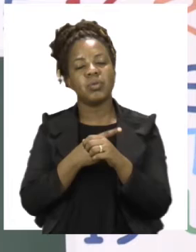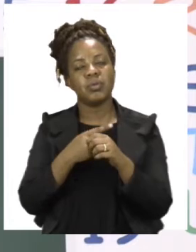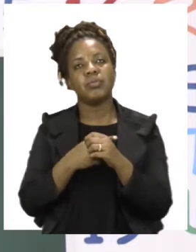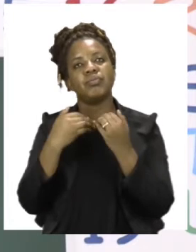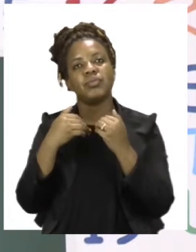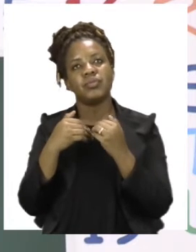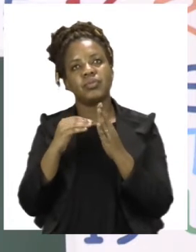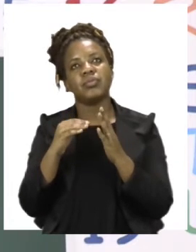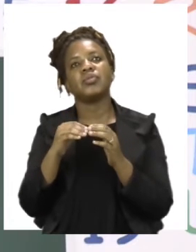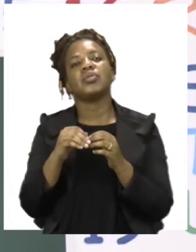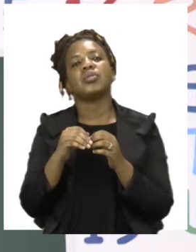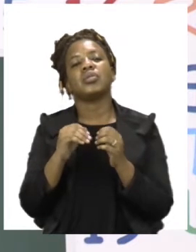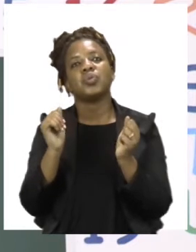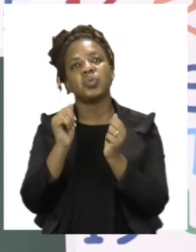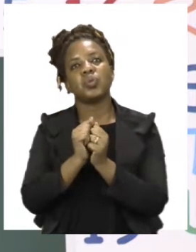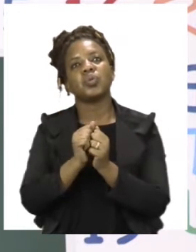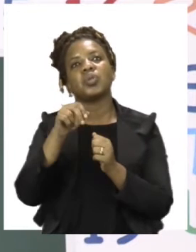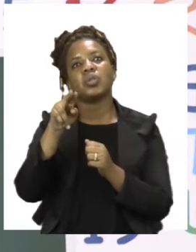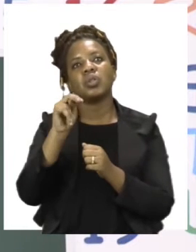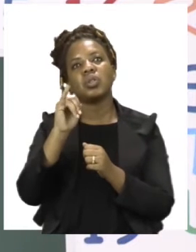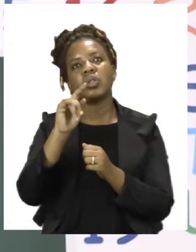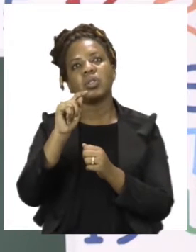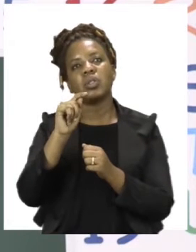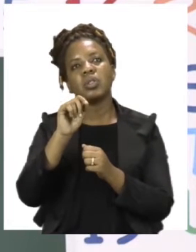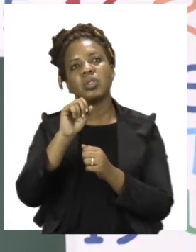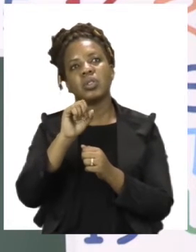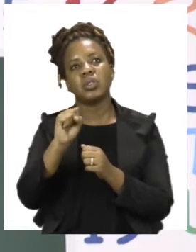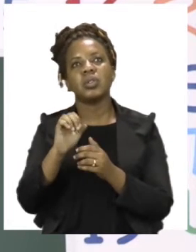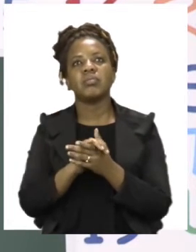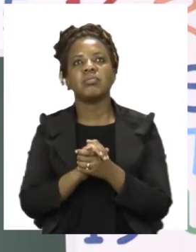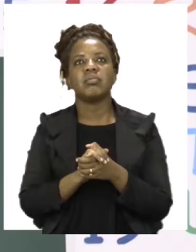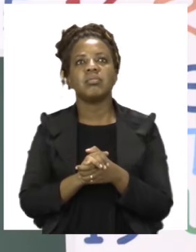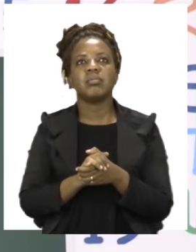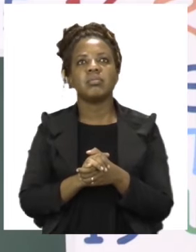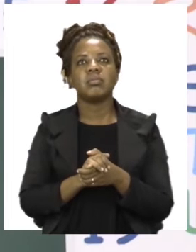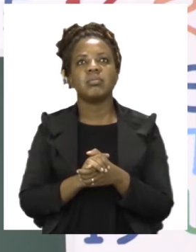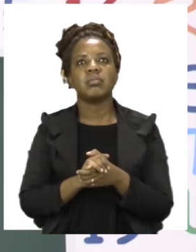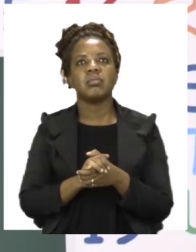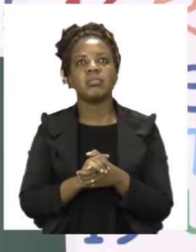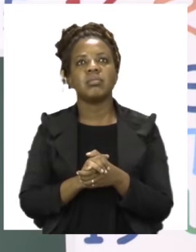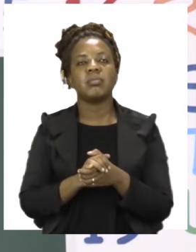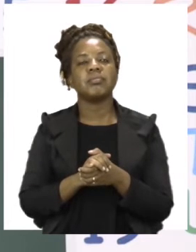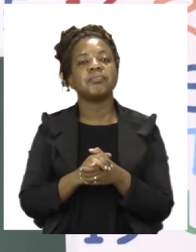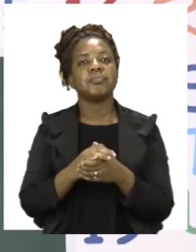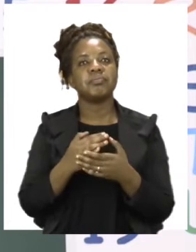us read. It says, let's read the whole sum first before we do Mrs. Units. It says